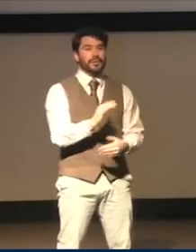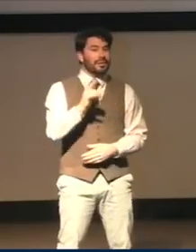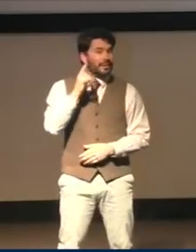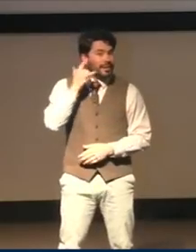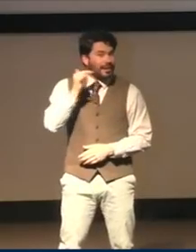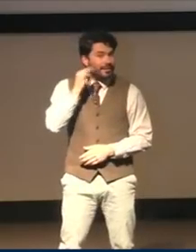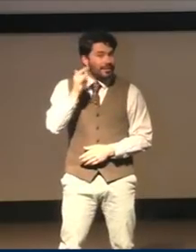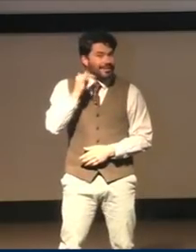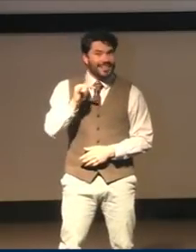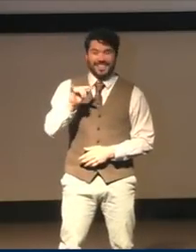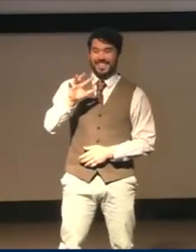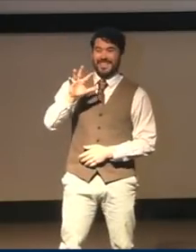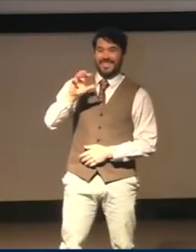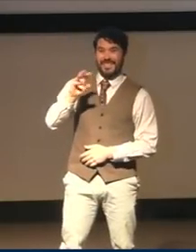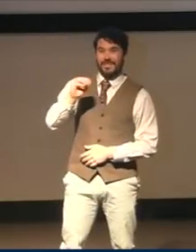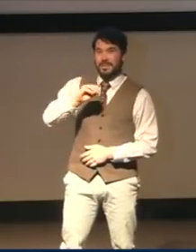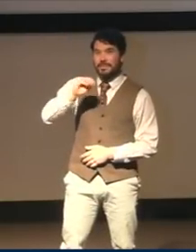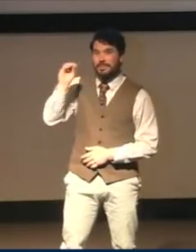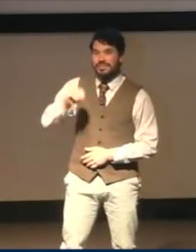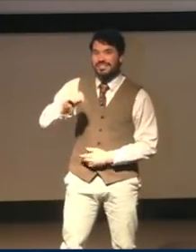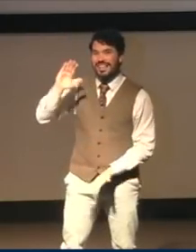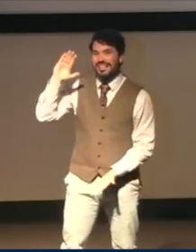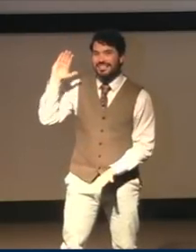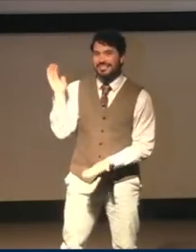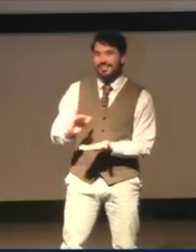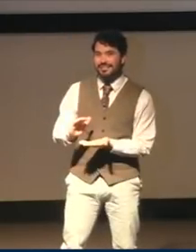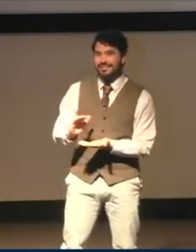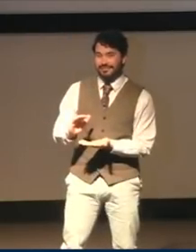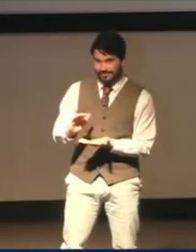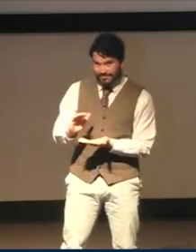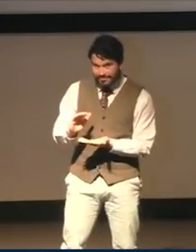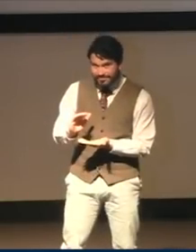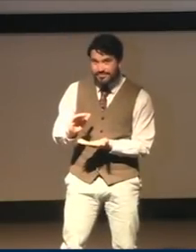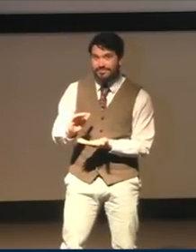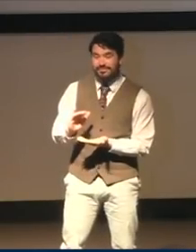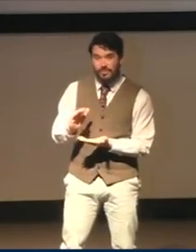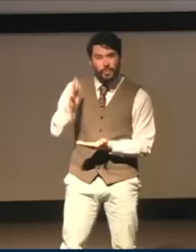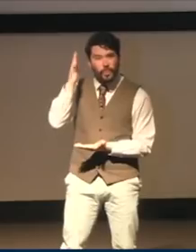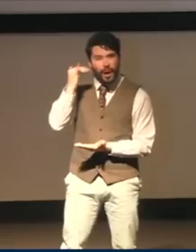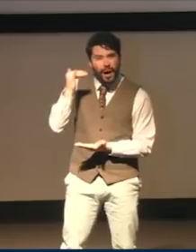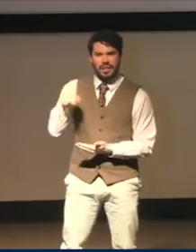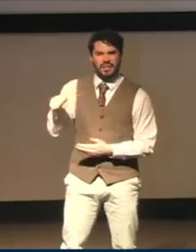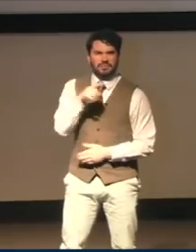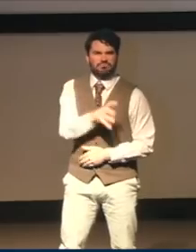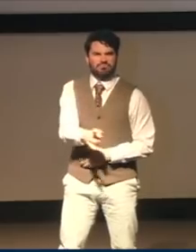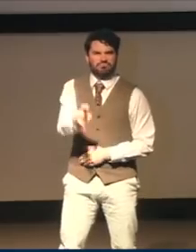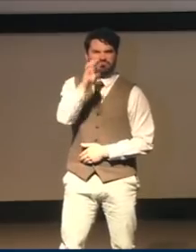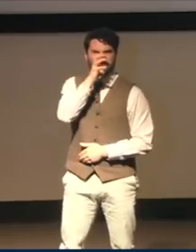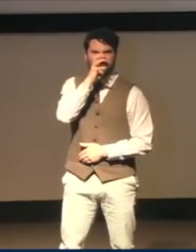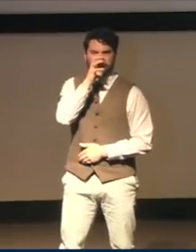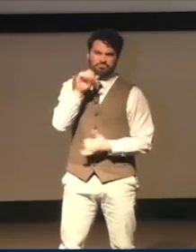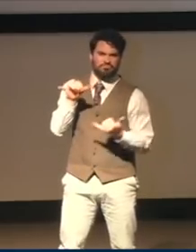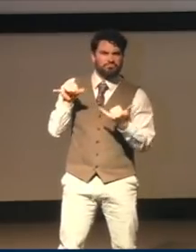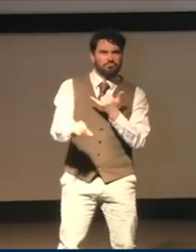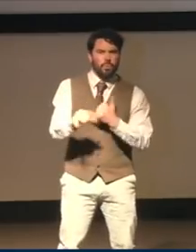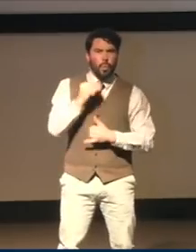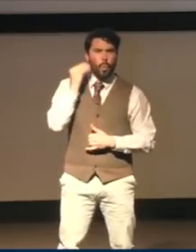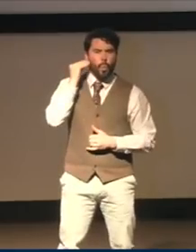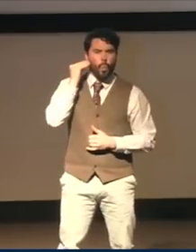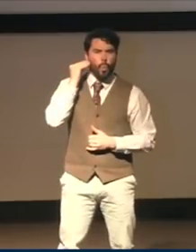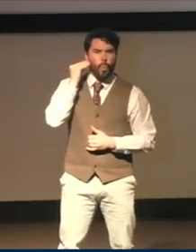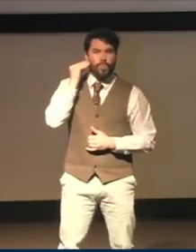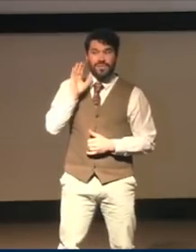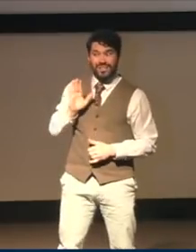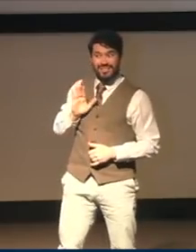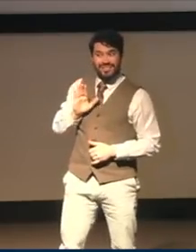a 50% less exposure rate through their lockdown, which has really dramatically, flattened